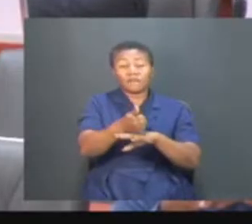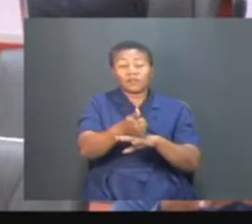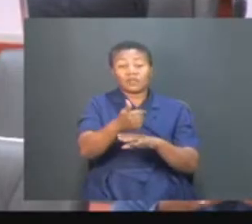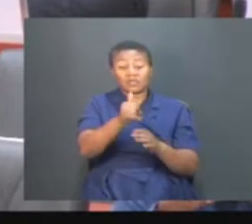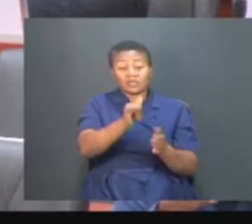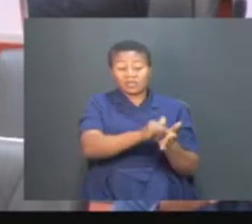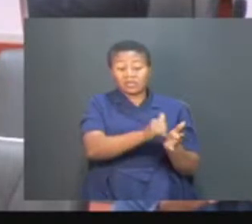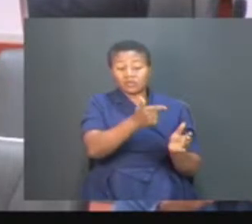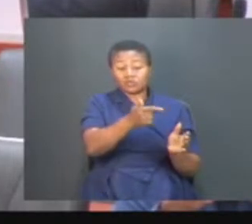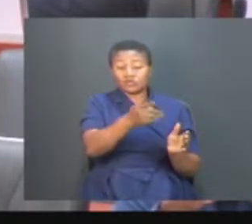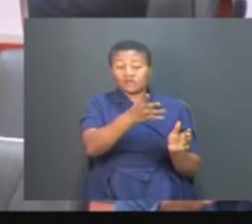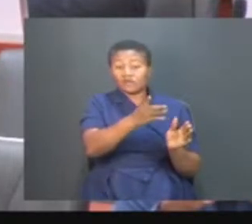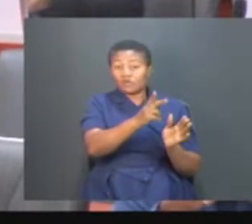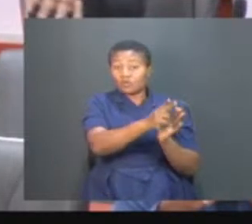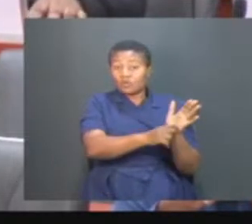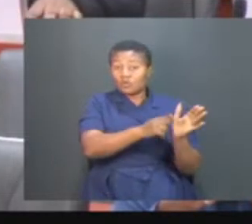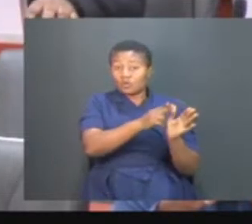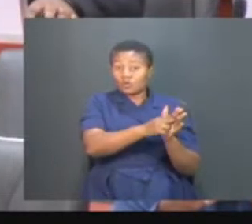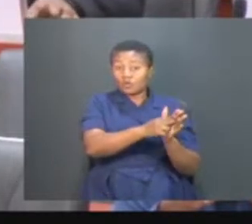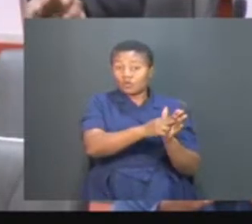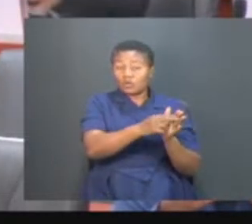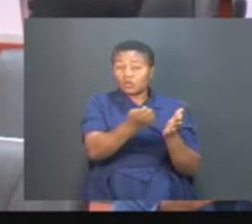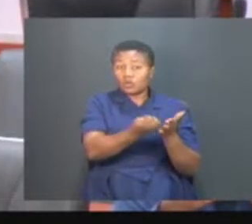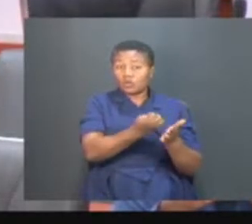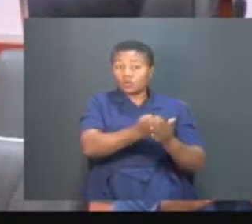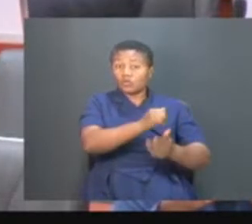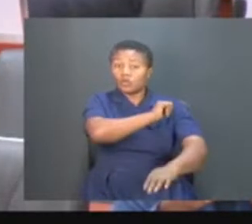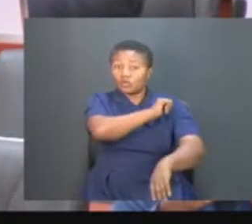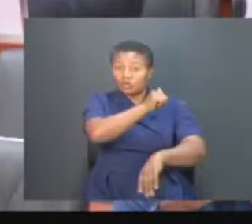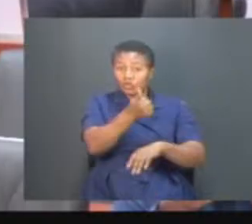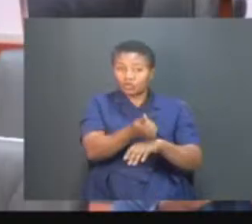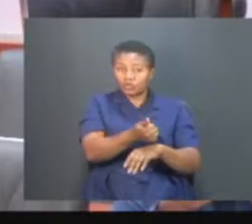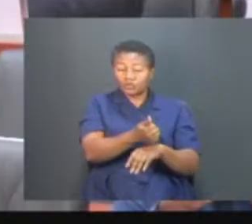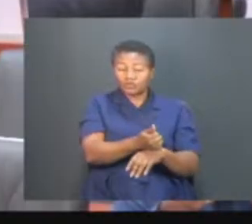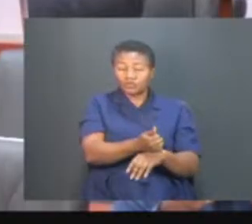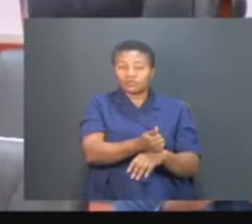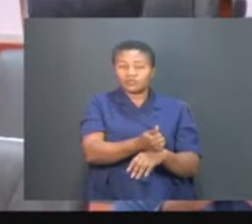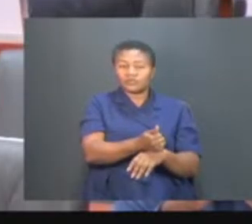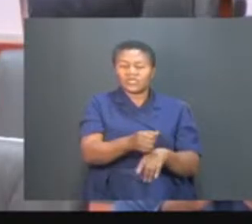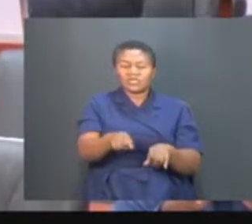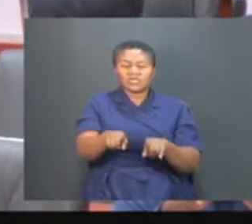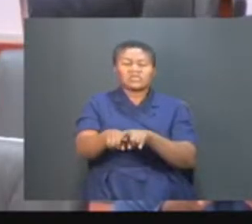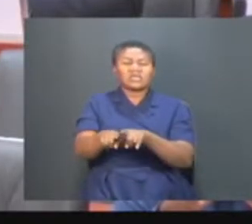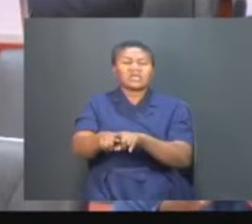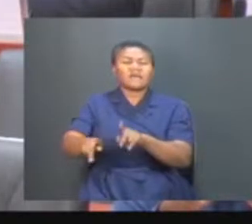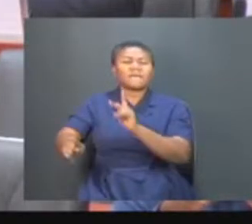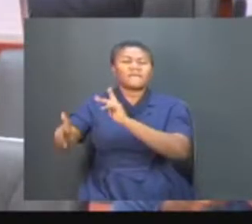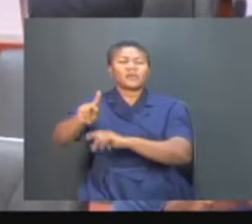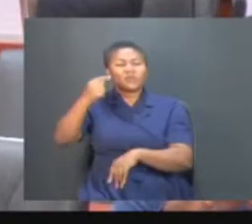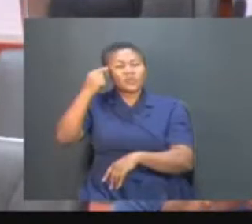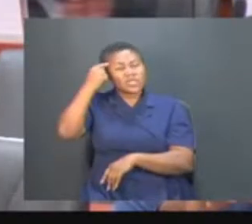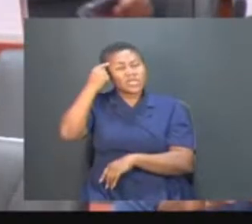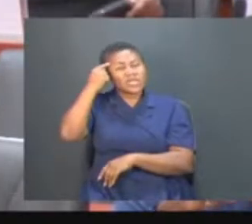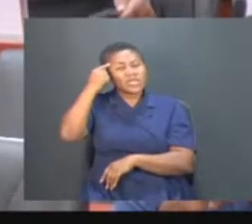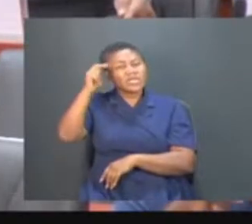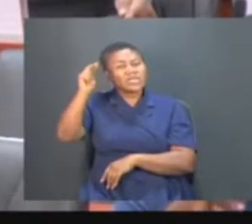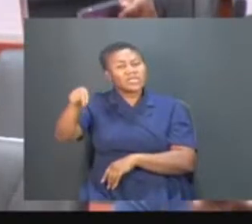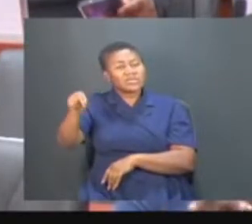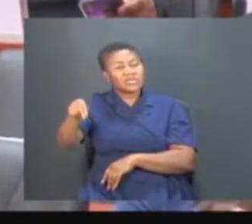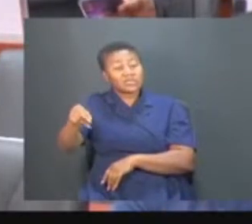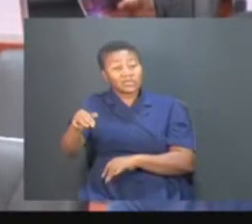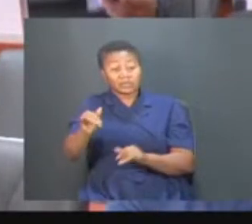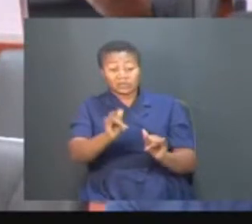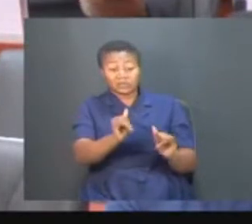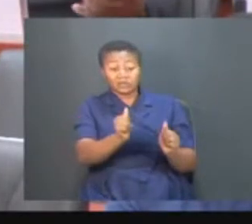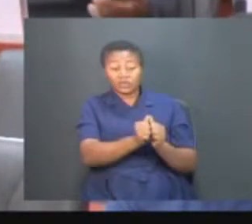24-hour economy authority. The same people who found it necessary, despite the fact that we had Ghana Education Trust